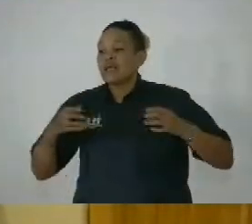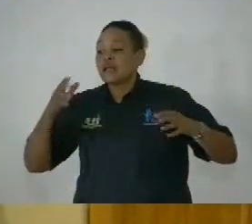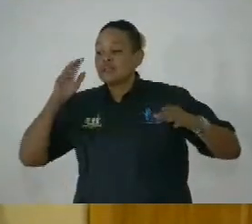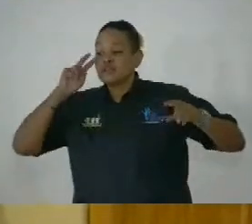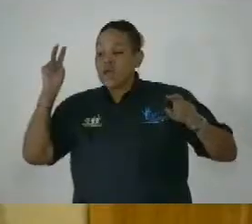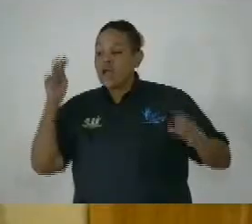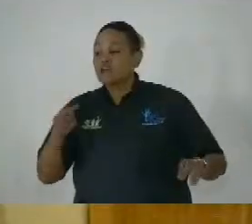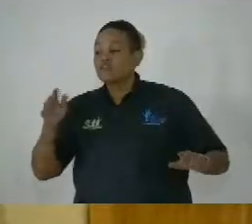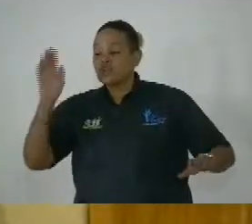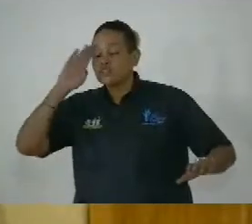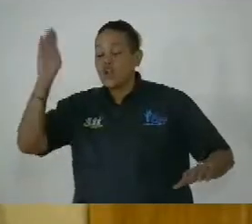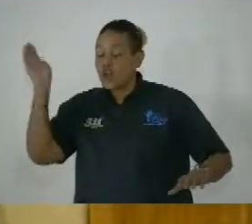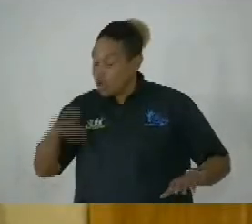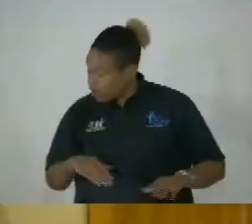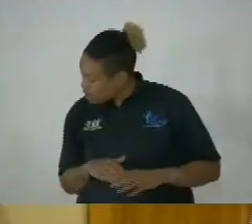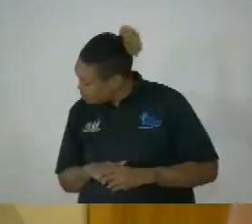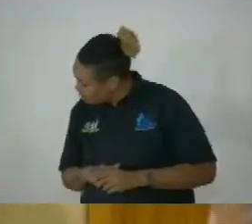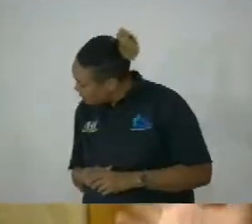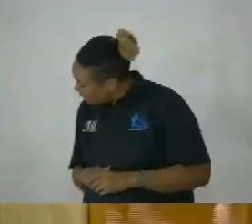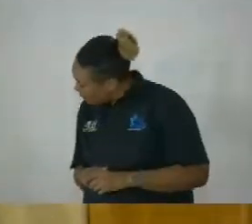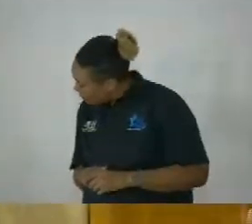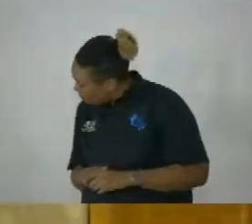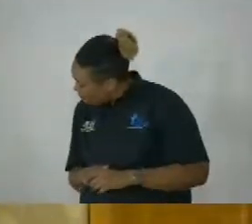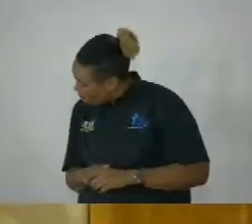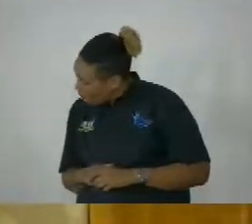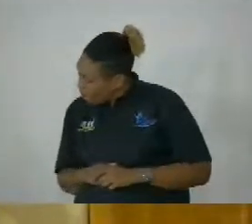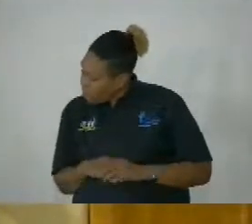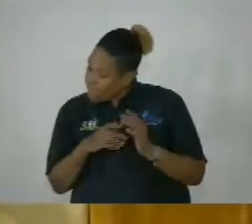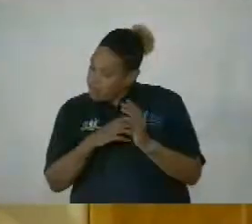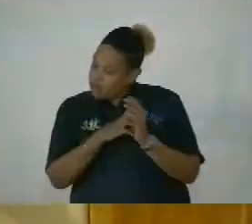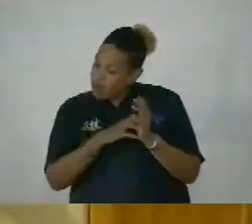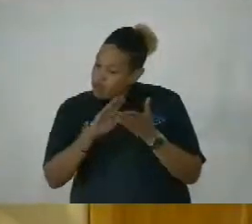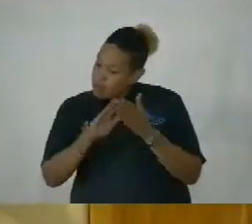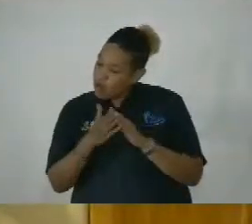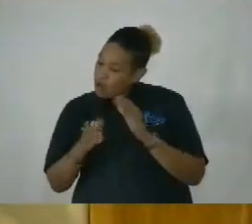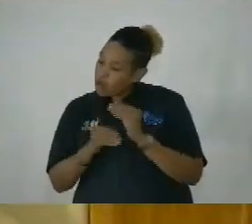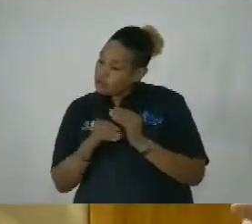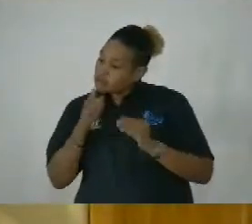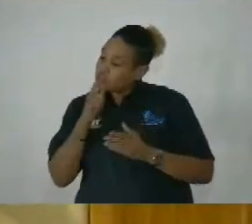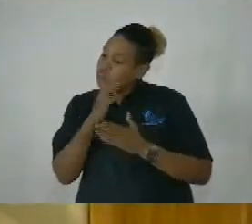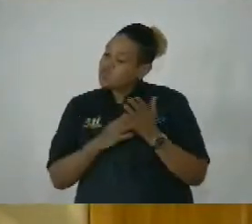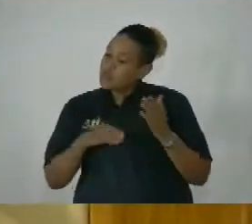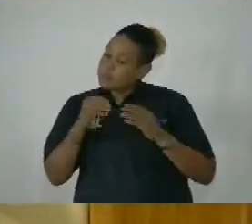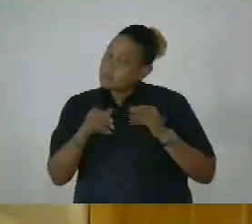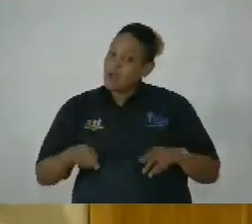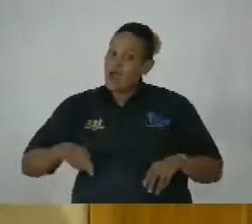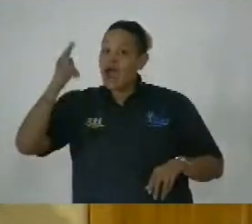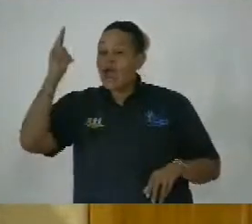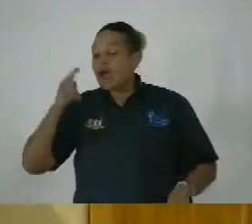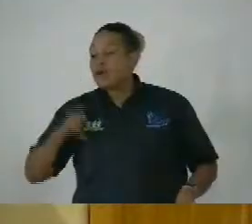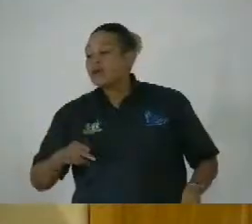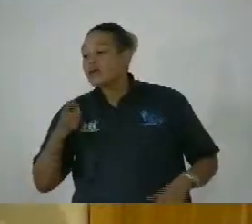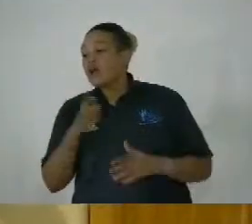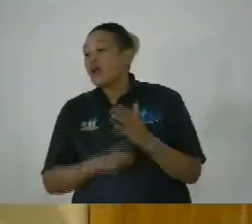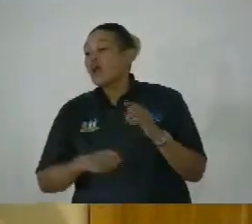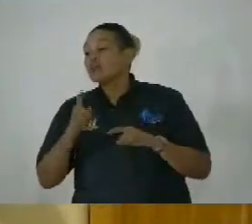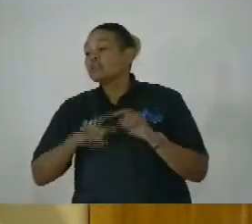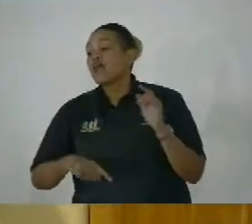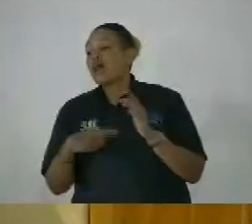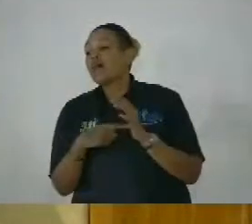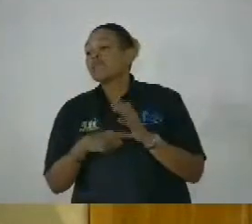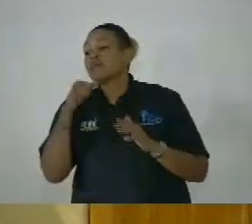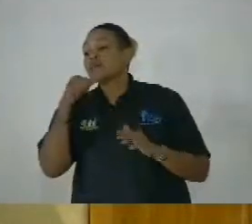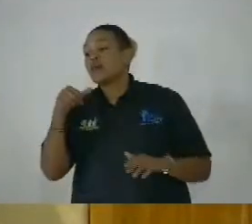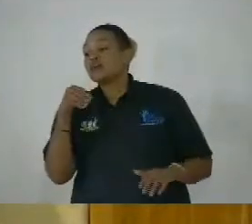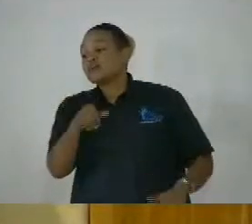address all the vulnerable communities, but it is costly. The cost we cannot afford not to pay,